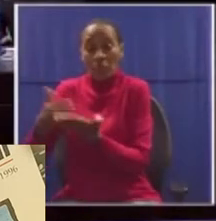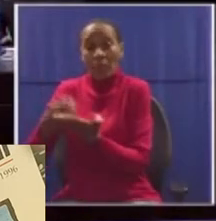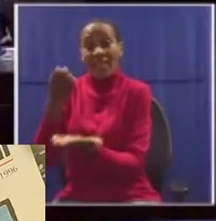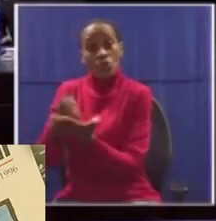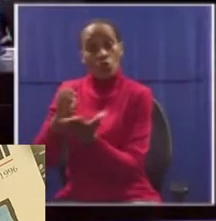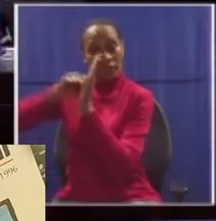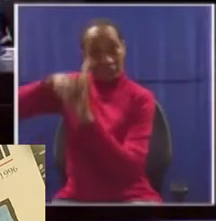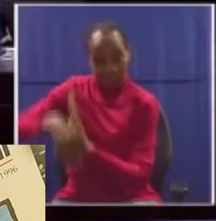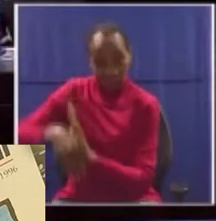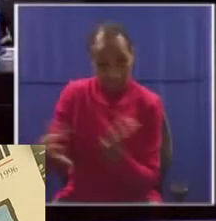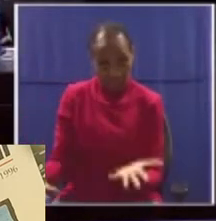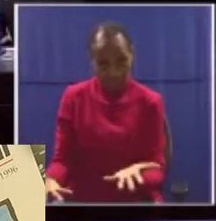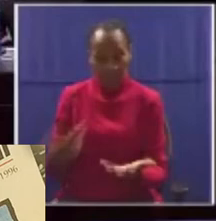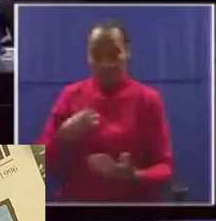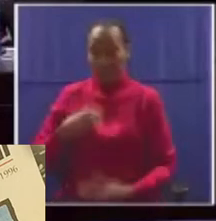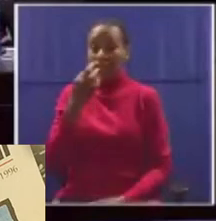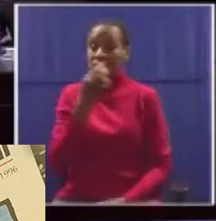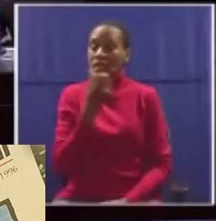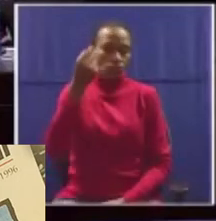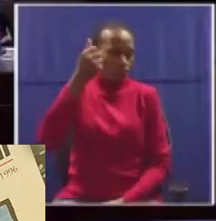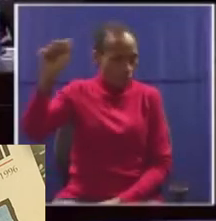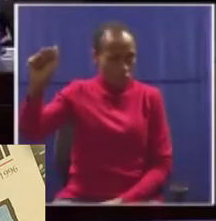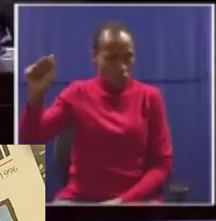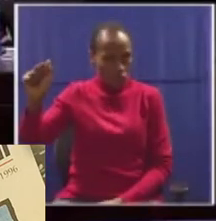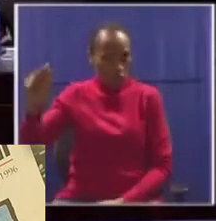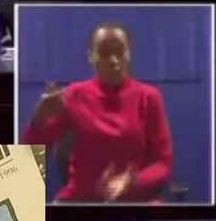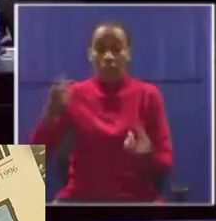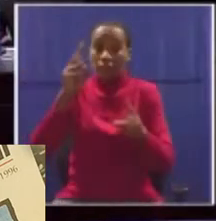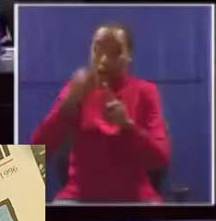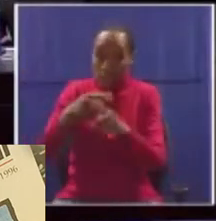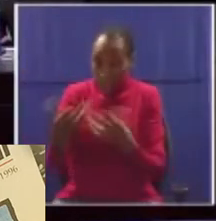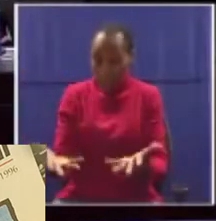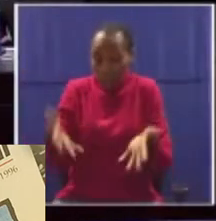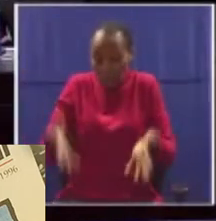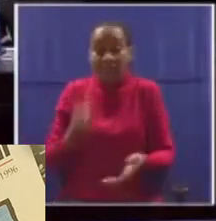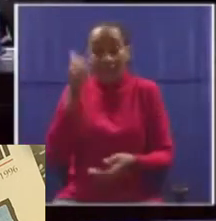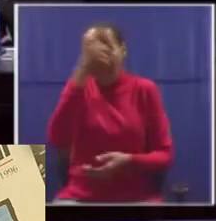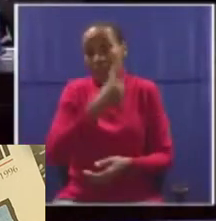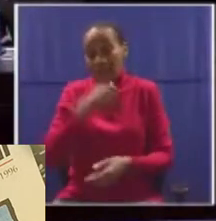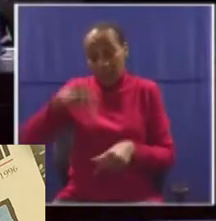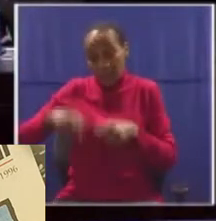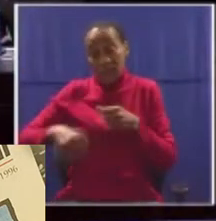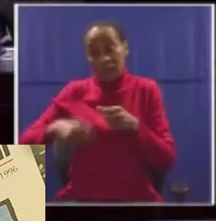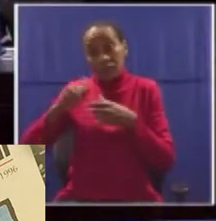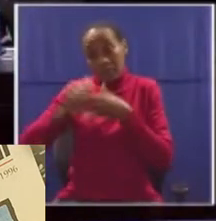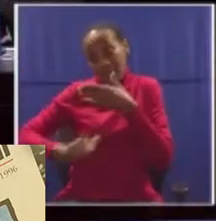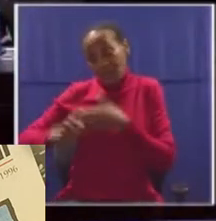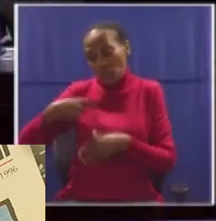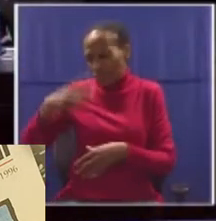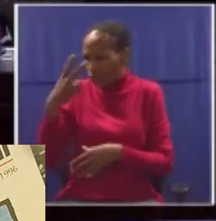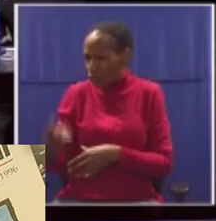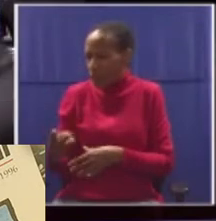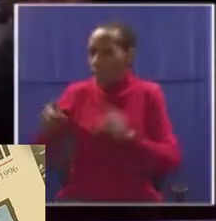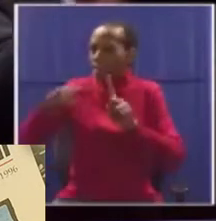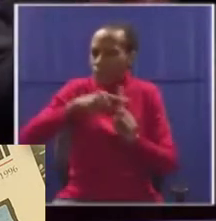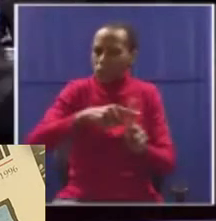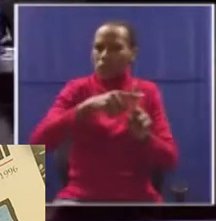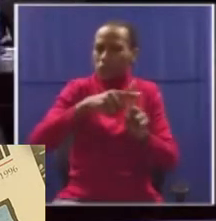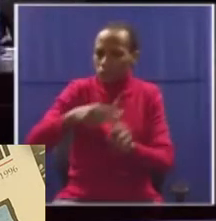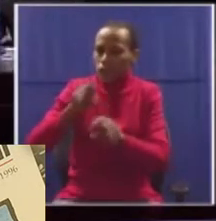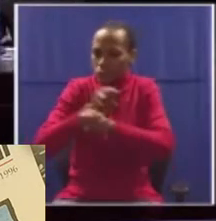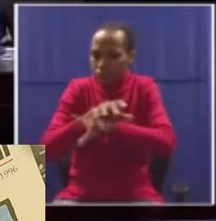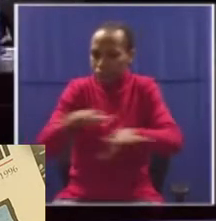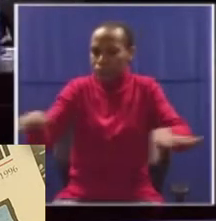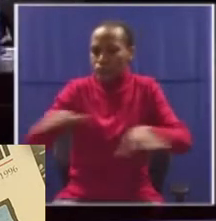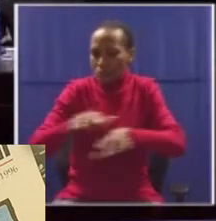an example in April this month we've had positive inflows more than any